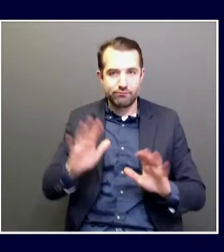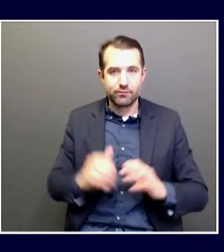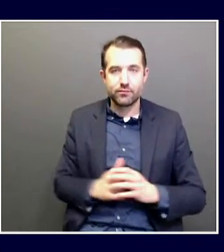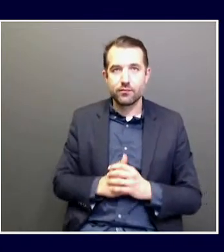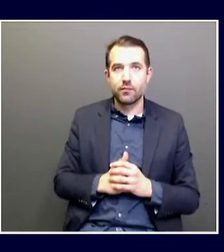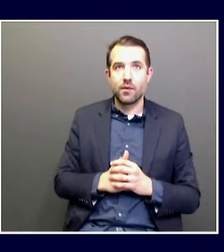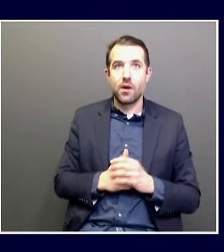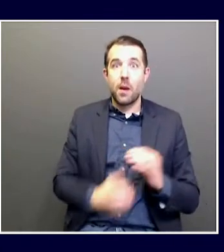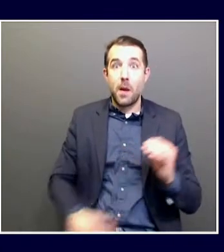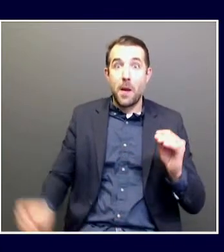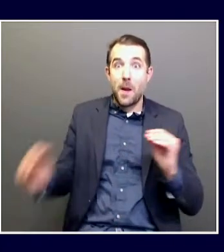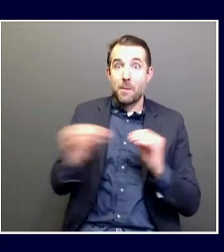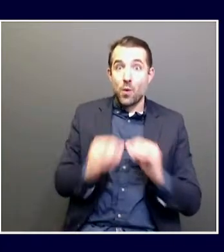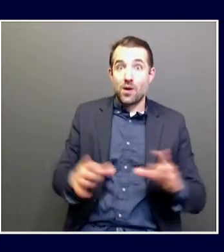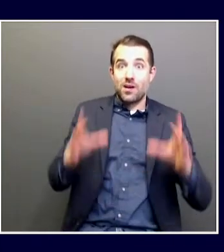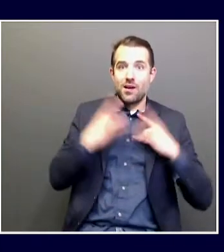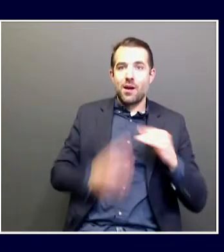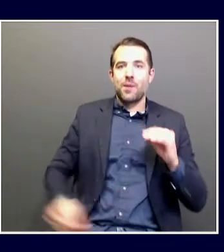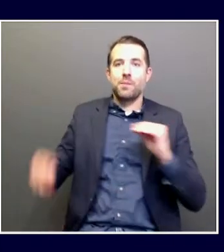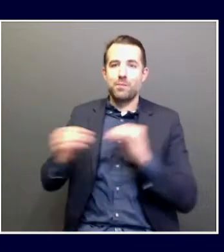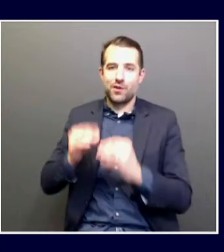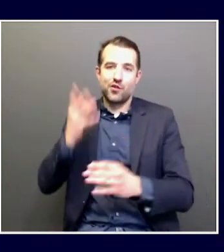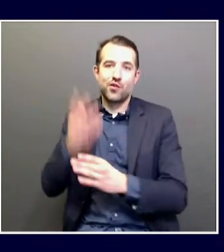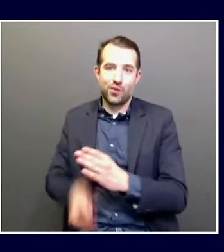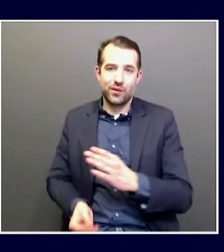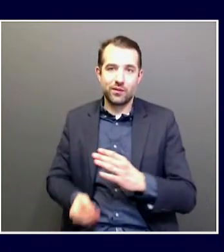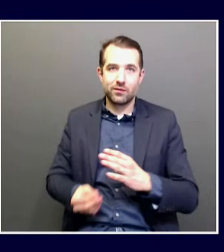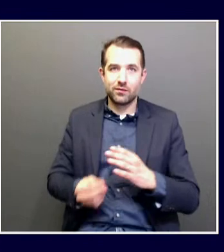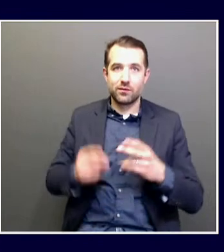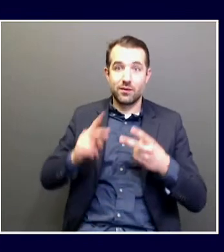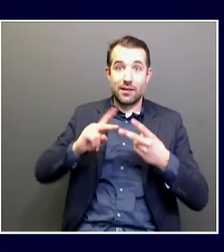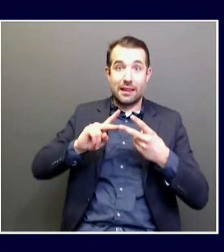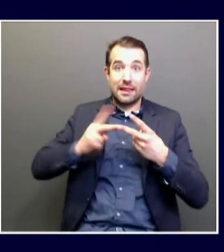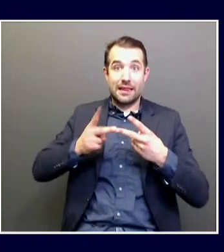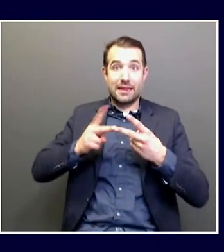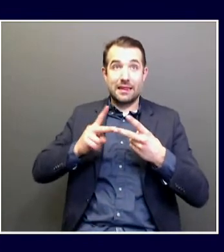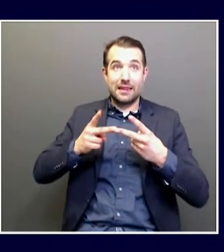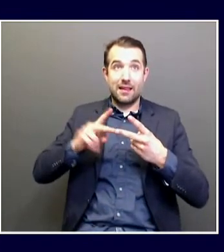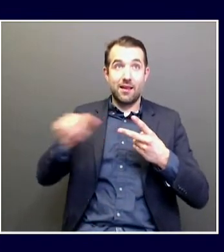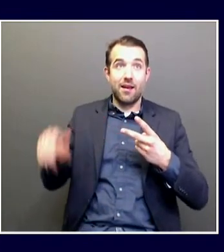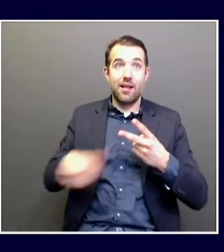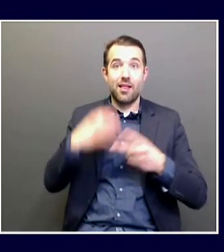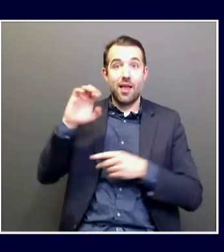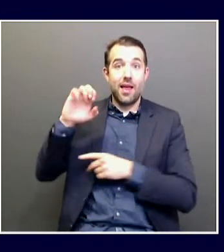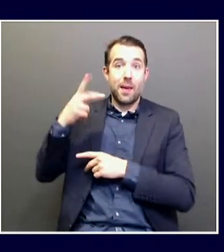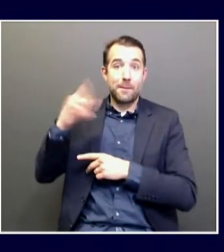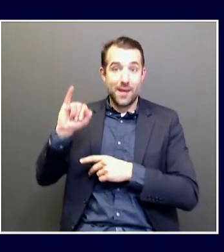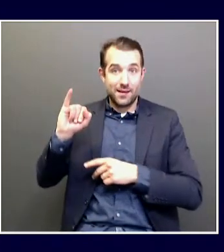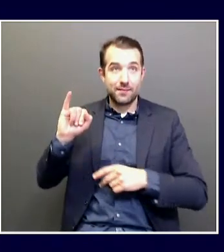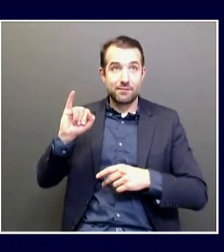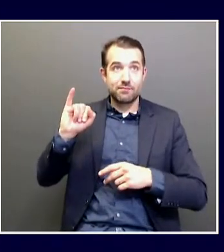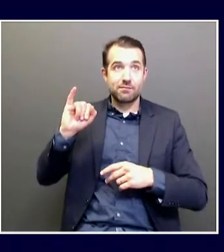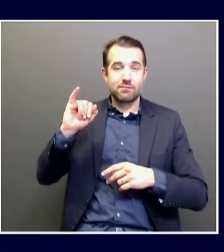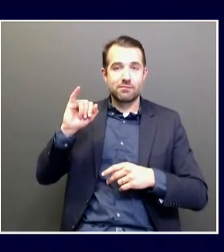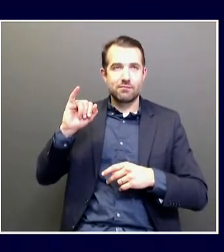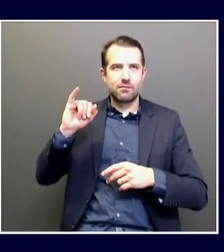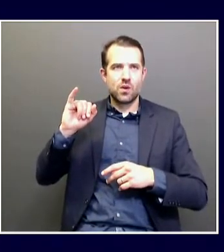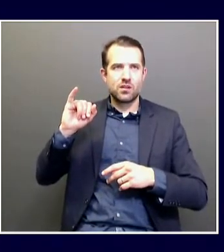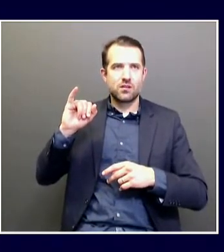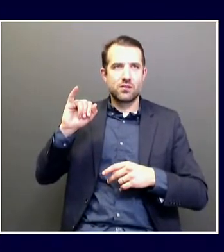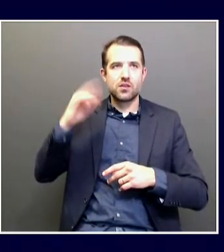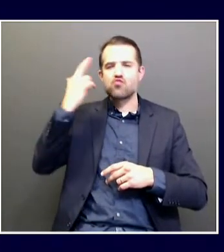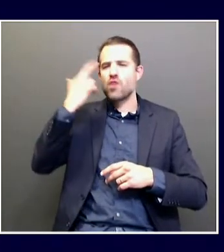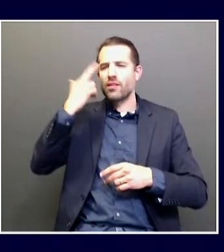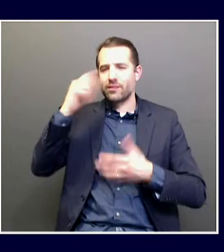cases. But the second is some epidemiological factors. It won't surprise you to hear that the top one of them